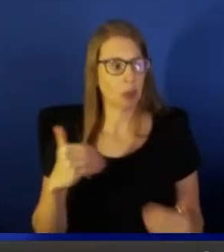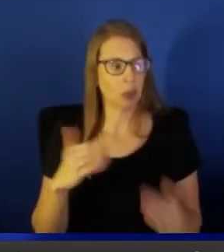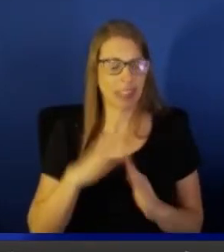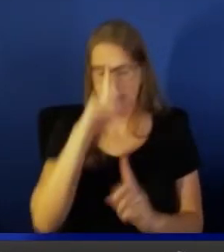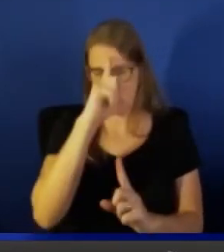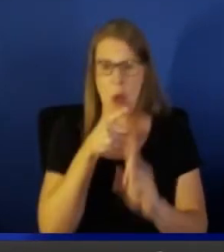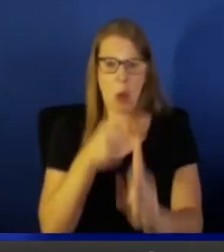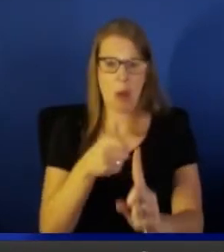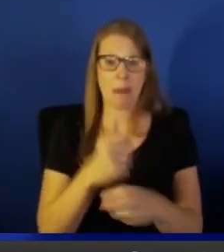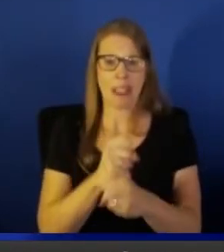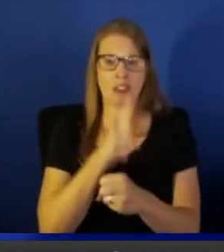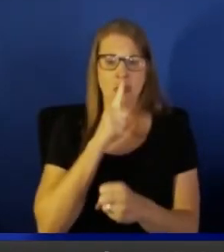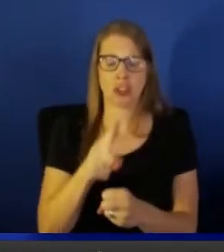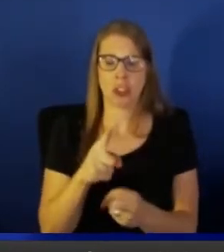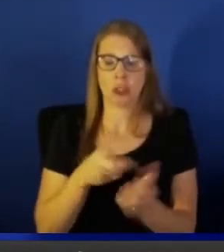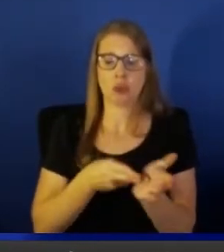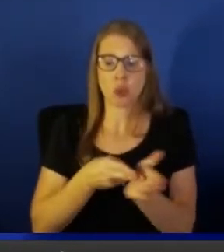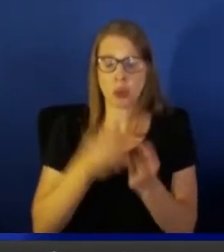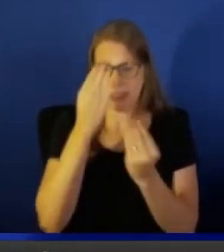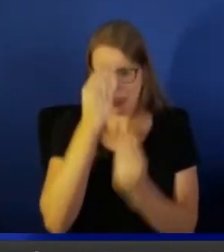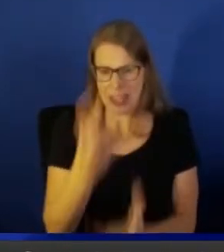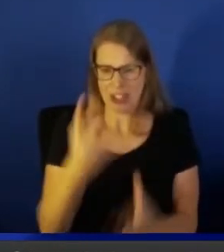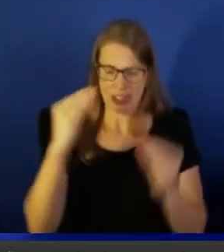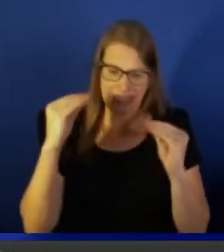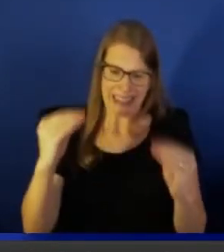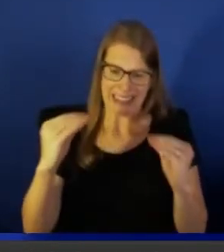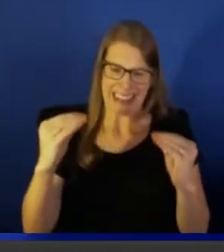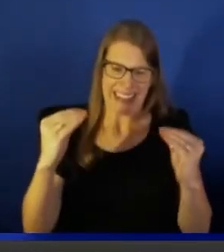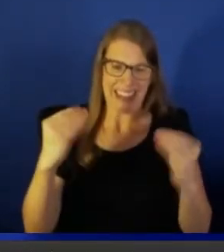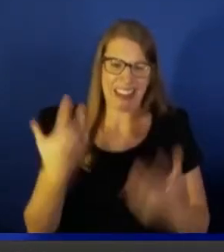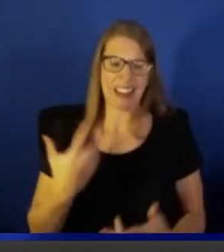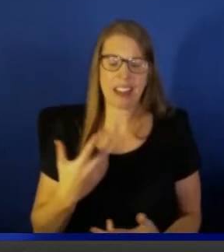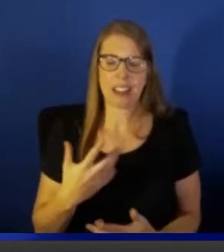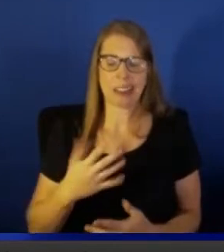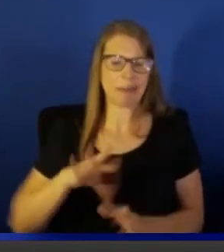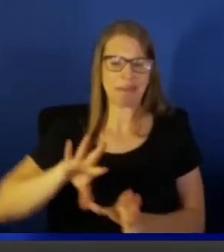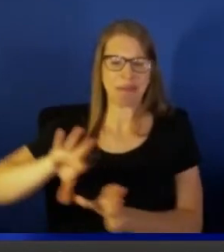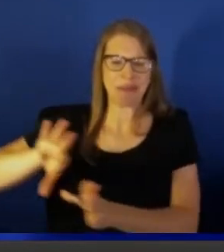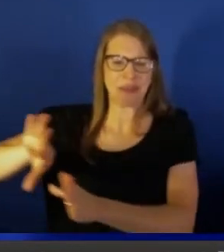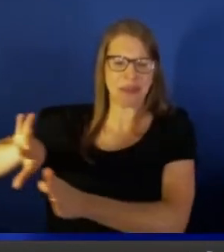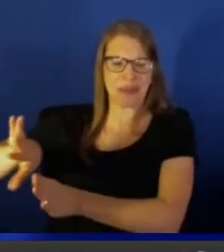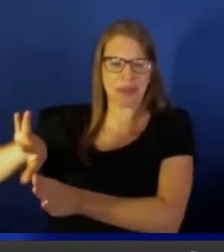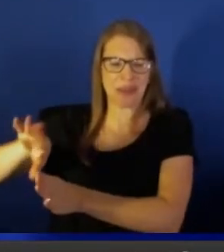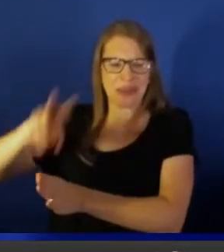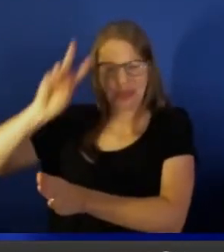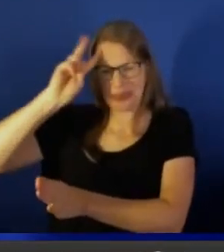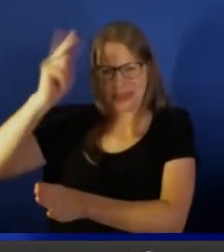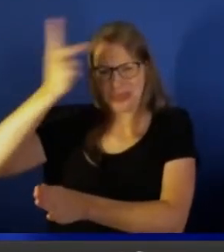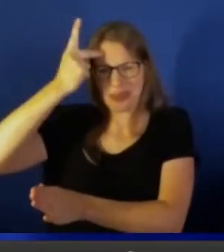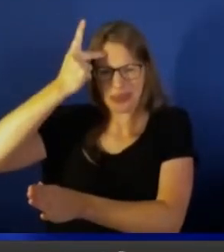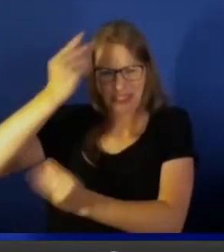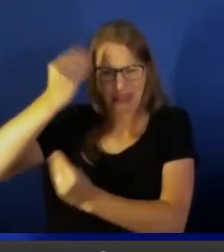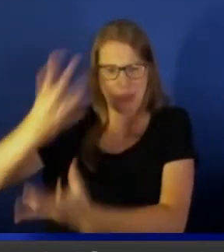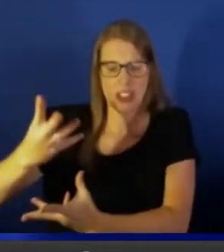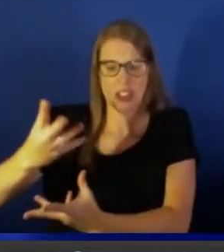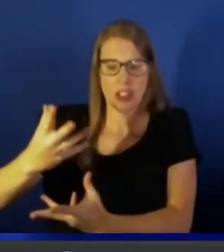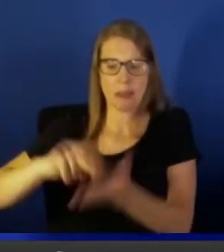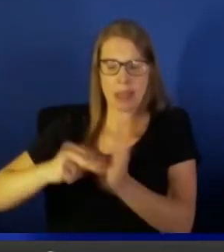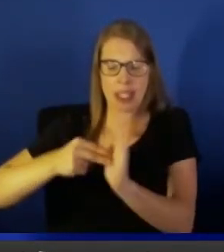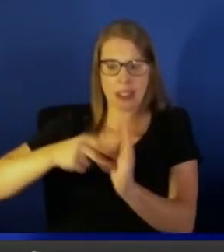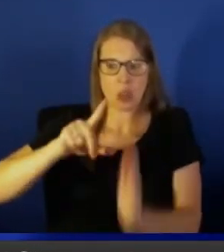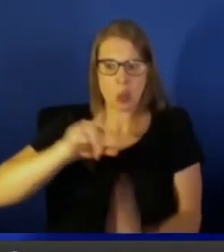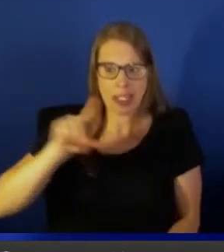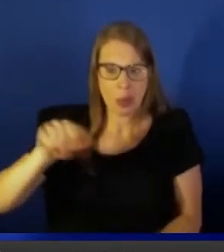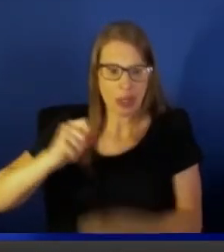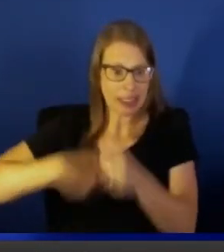out truthful information, a push back against misinformation. And it was the hardest in 2020 when you didn't know everything. But I think just trying to